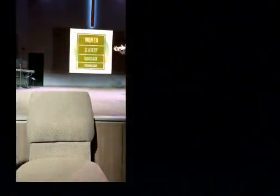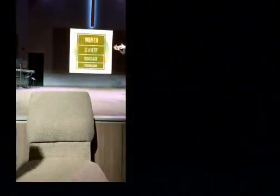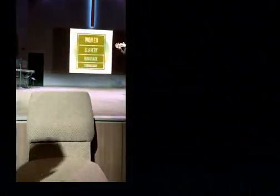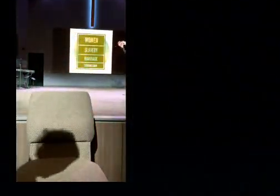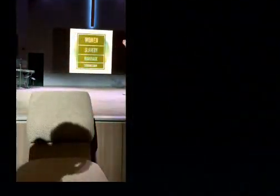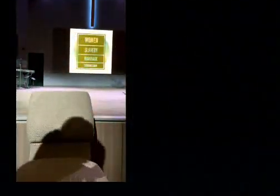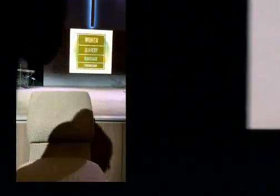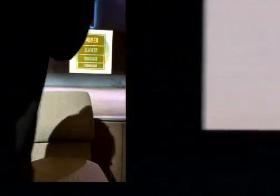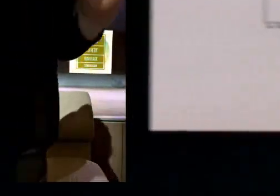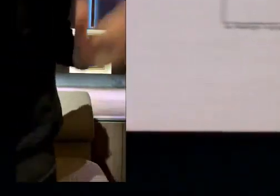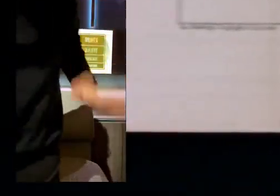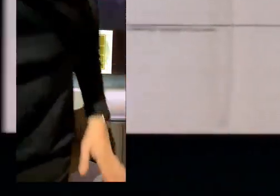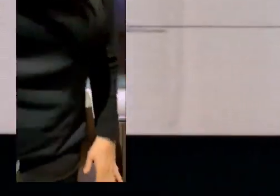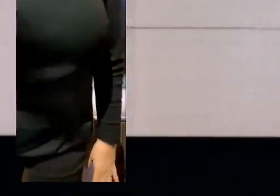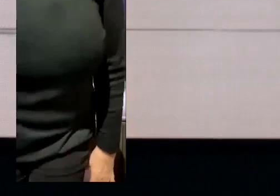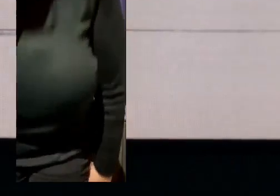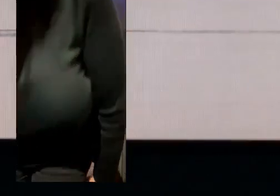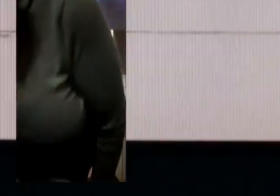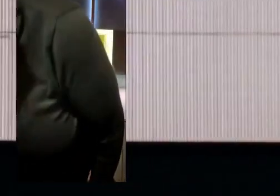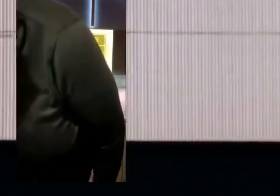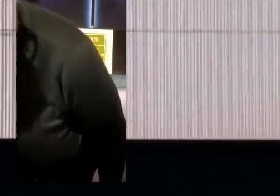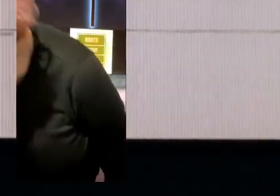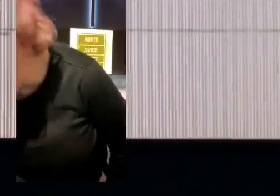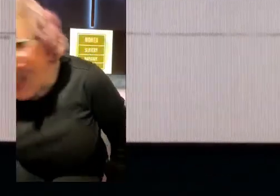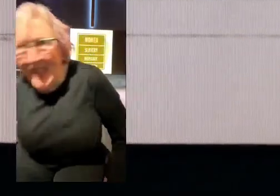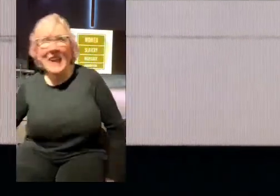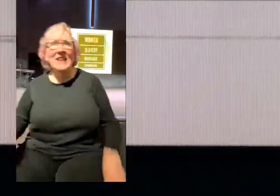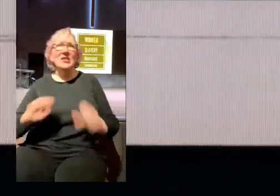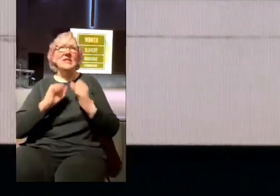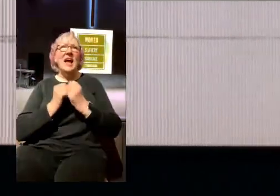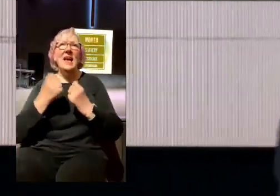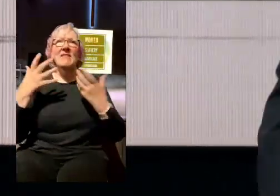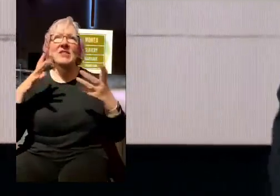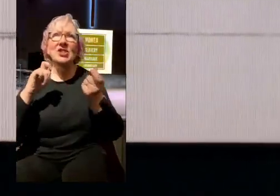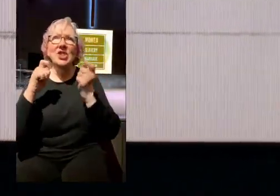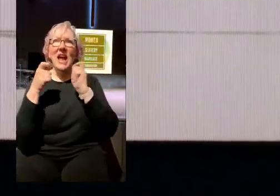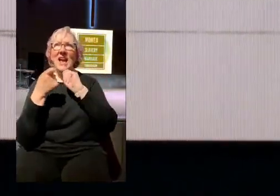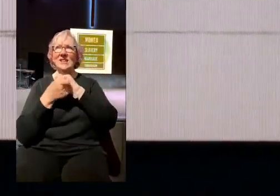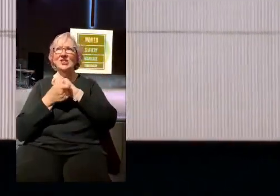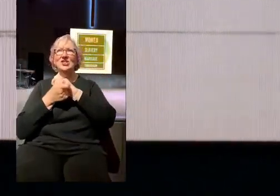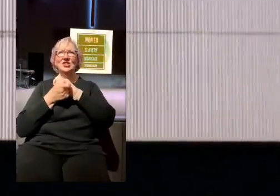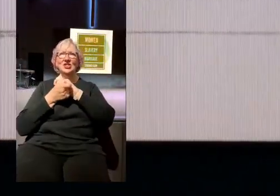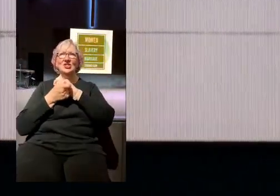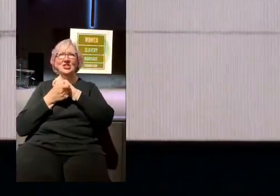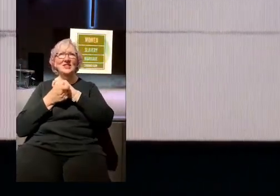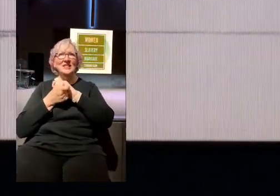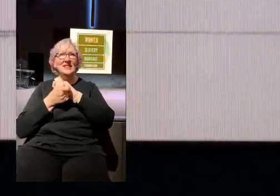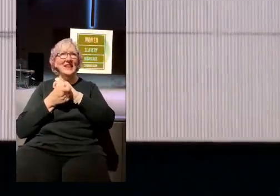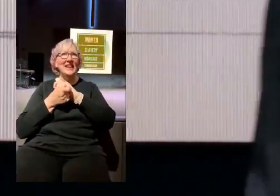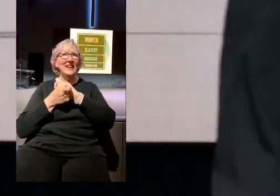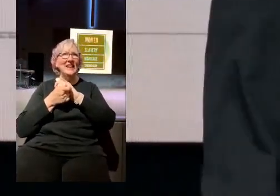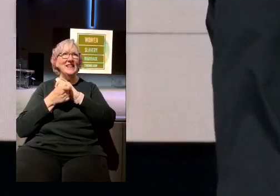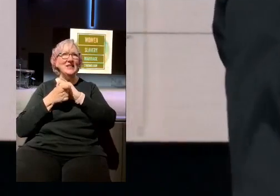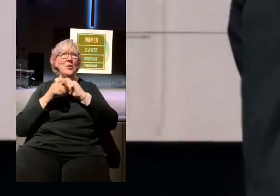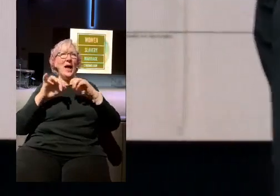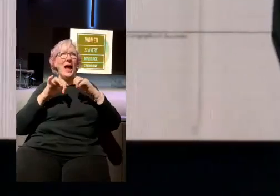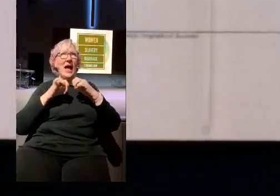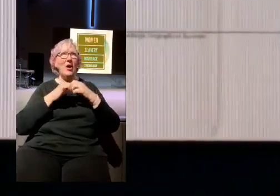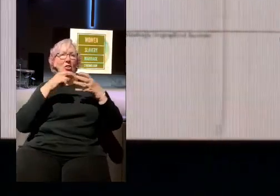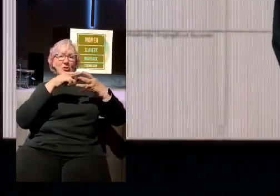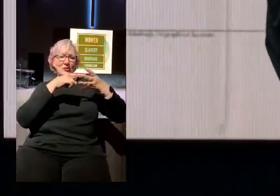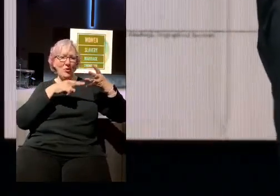and transition them, those statements and those principles, to our American culture in 2024. This is where